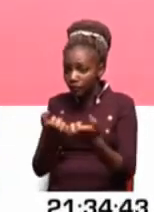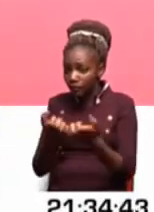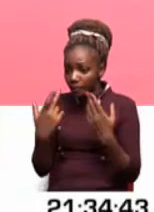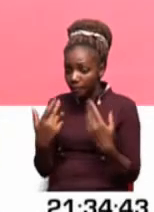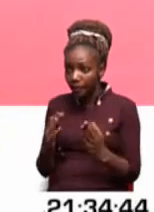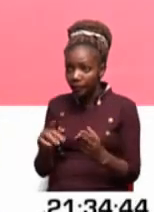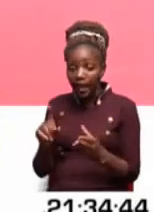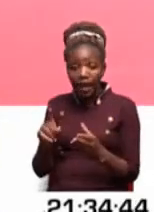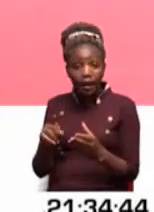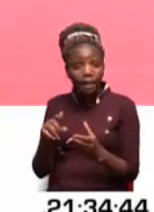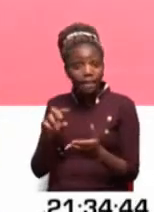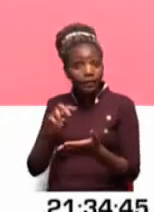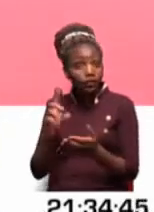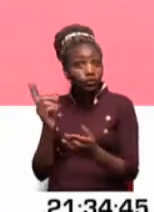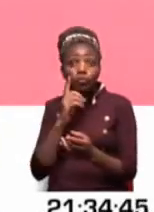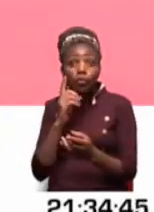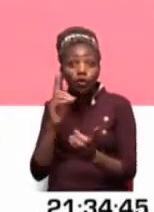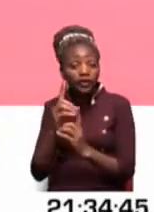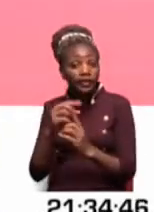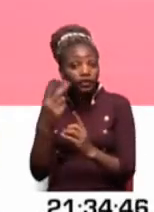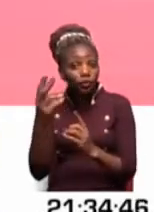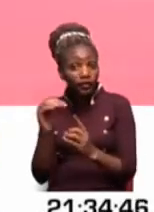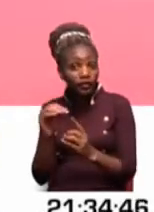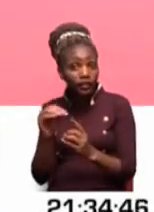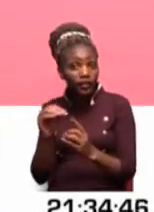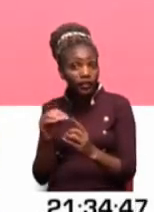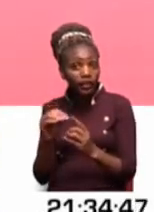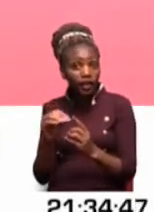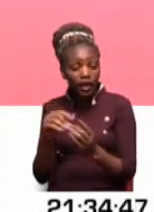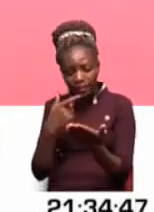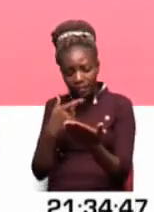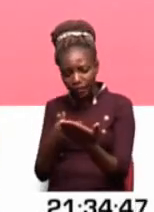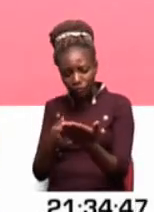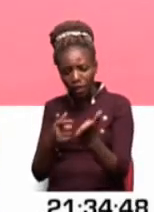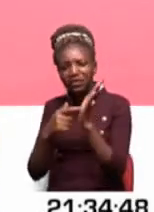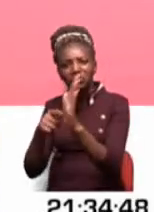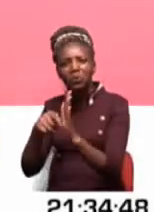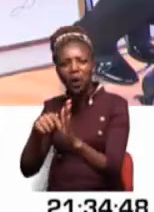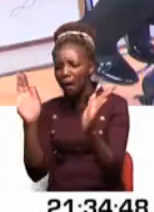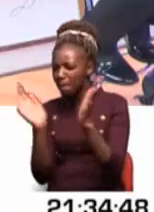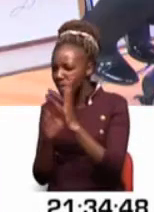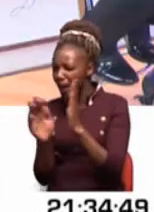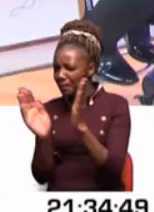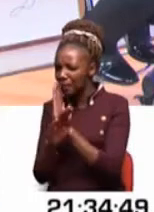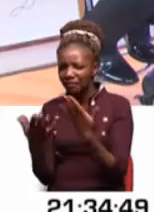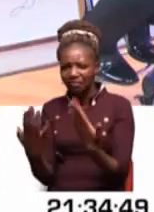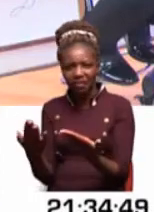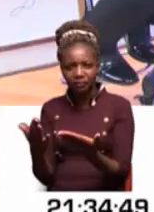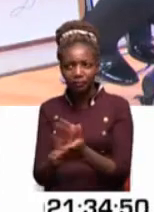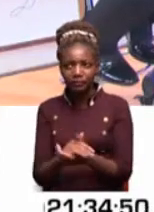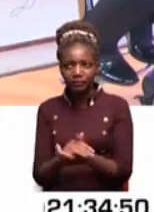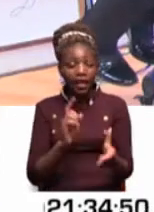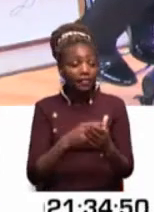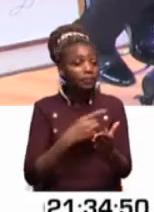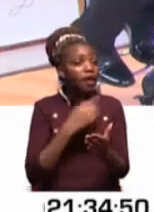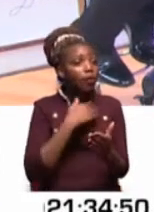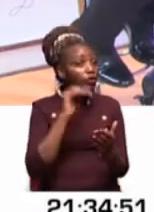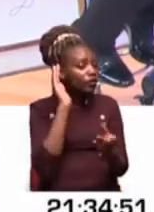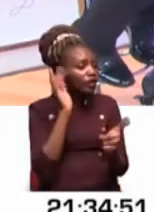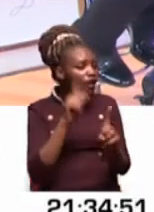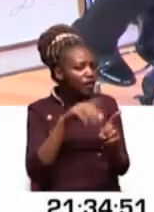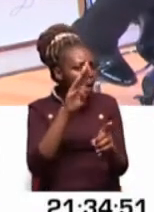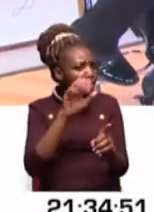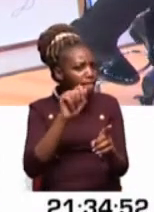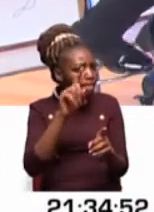tomorrow, 20th. Mm-hmm. All of these paint a very bad picture. Let me get Betty Adera's thoughts on this. Betty, are we worse off